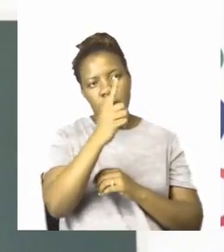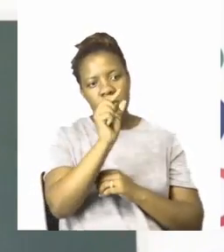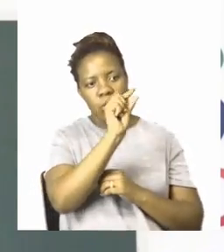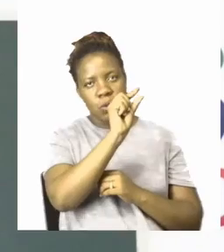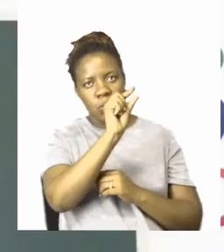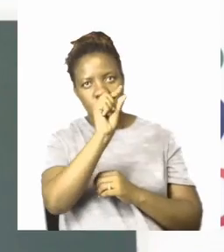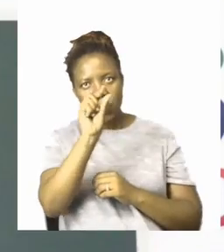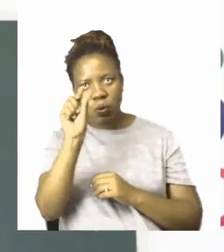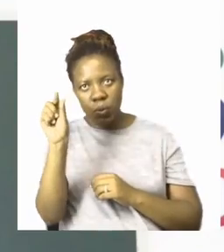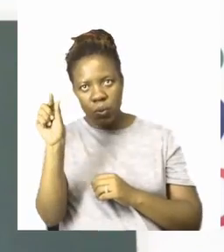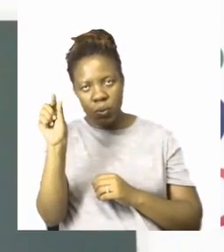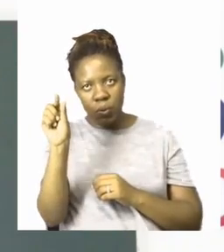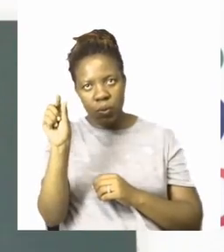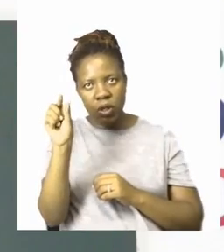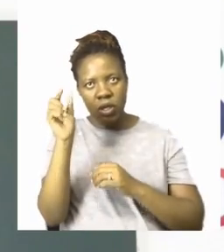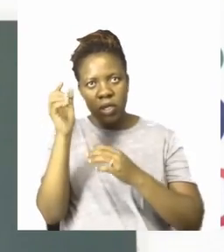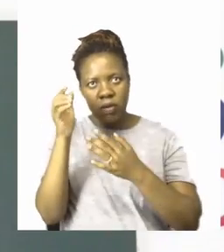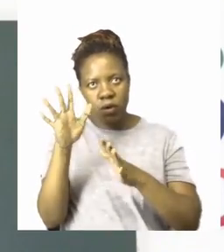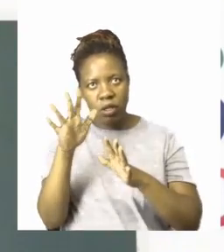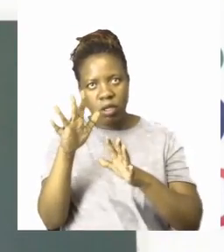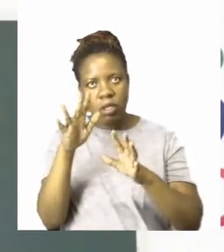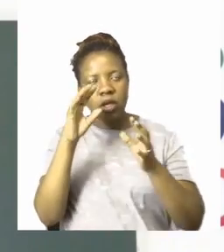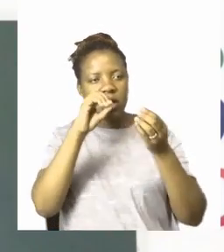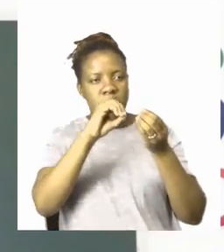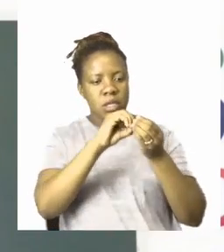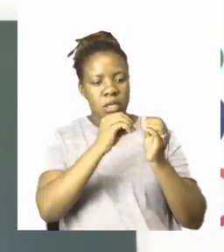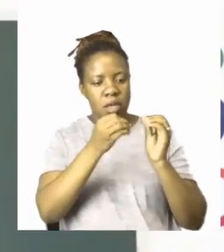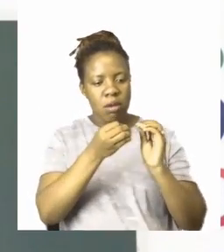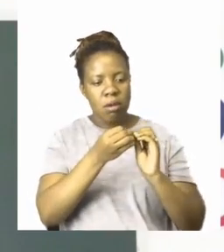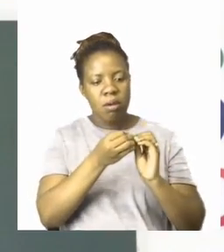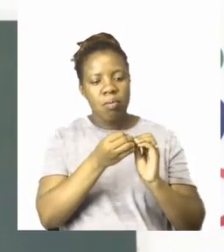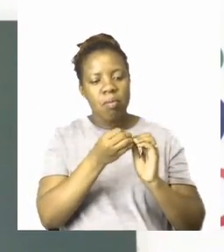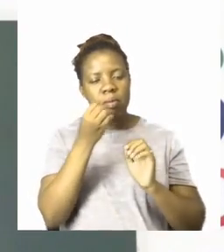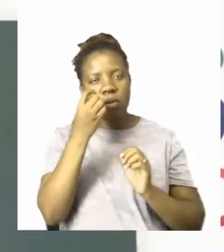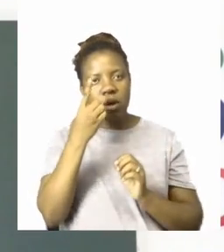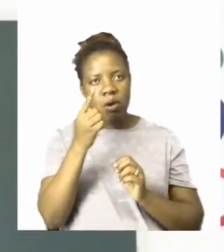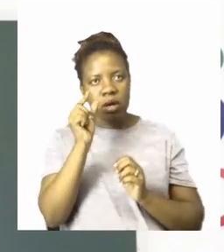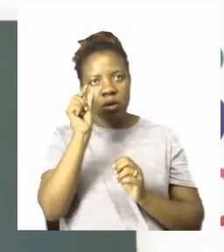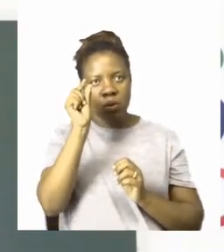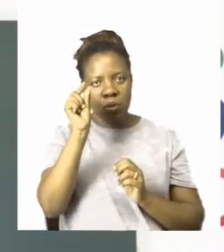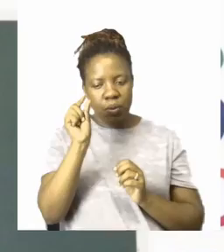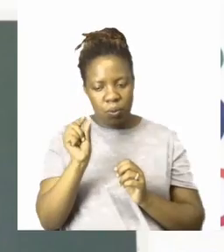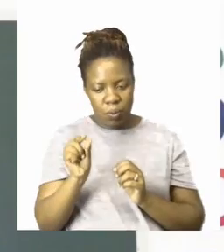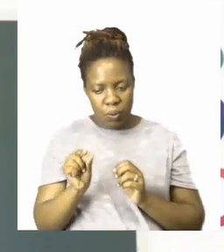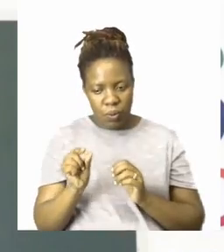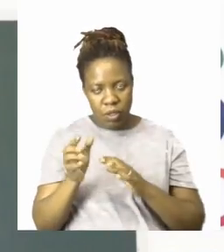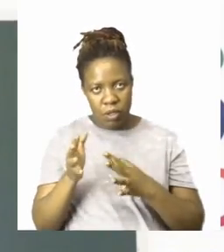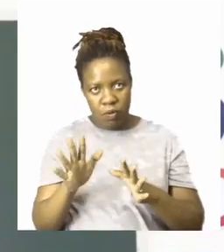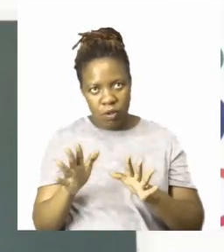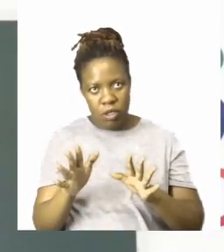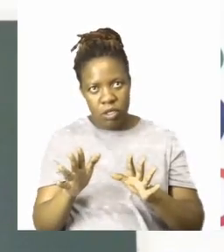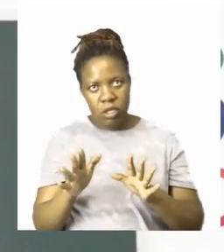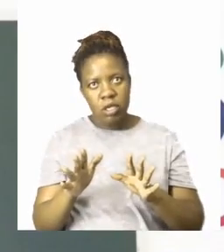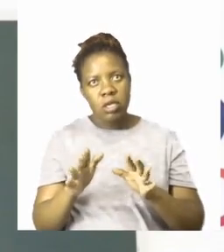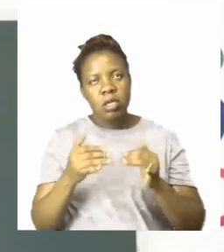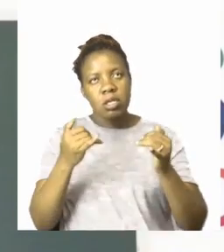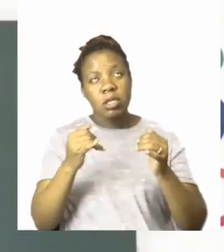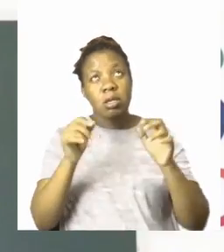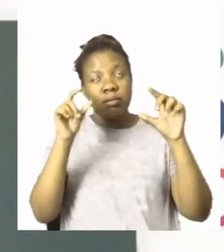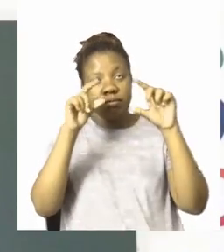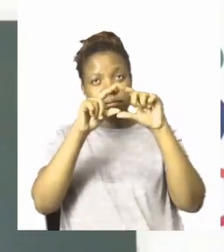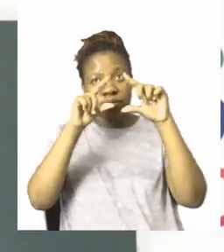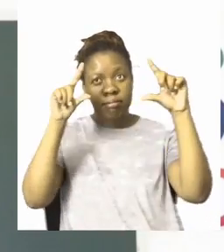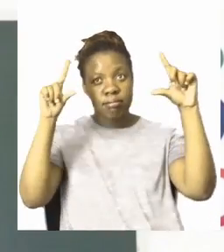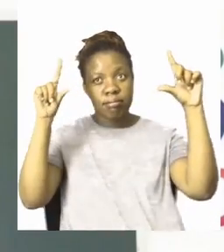7. And now you go back to your word list, you find the word 7 and you cross it